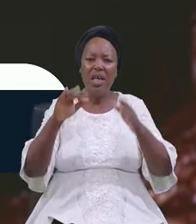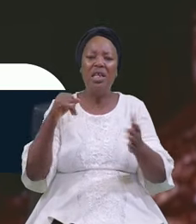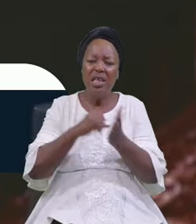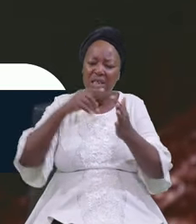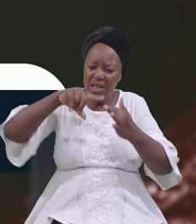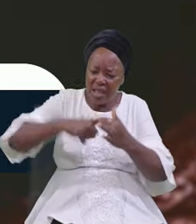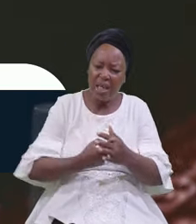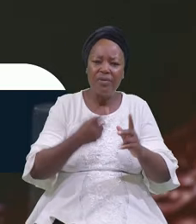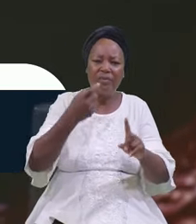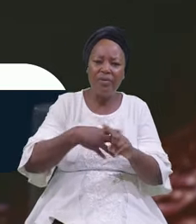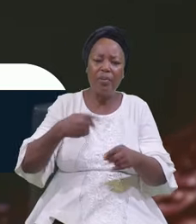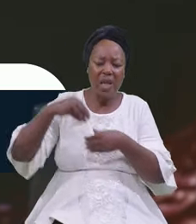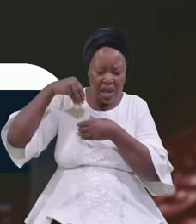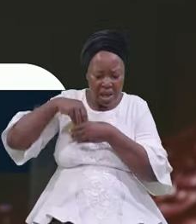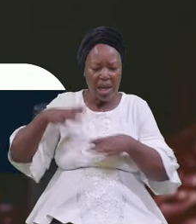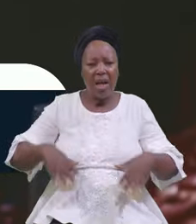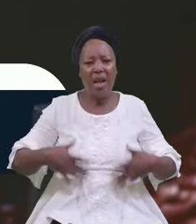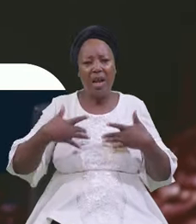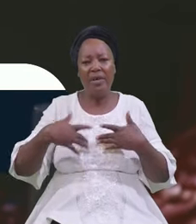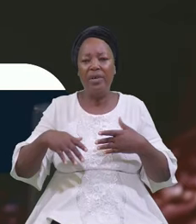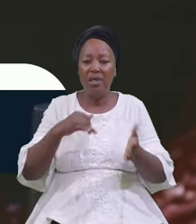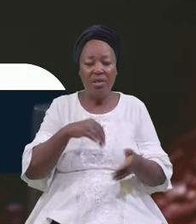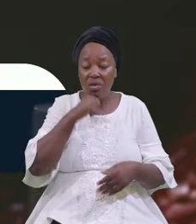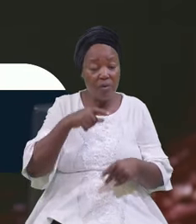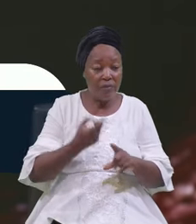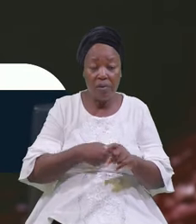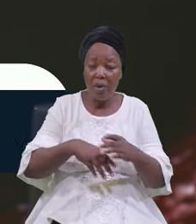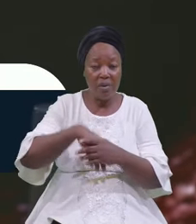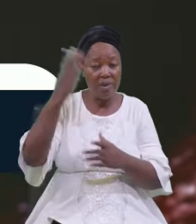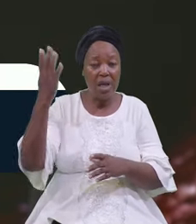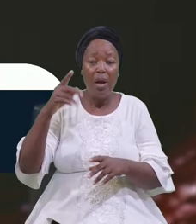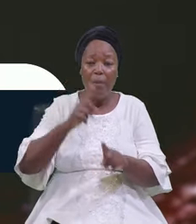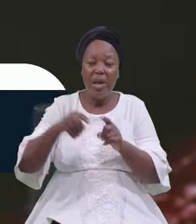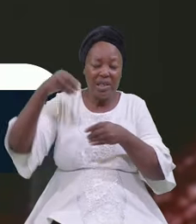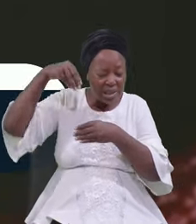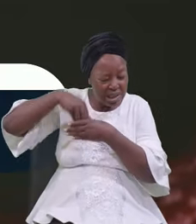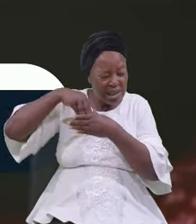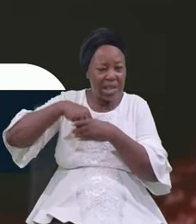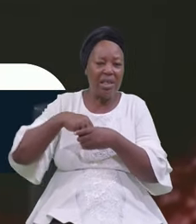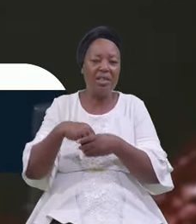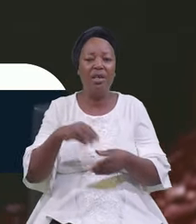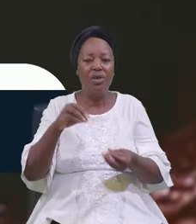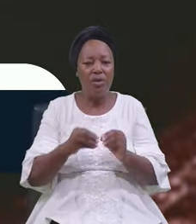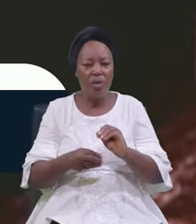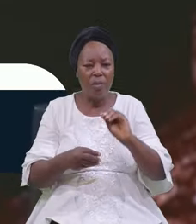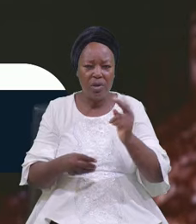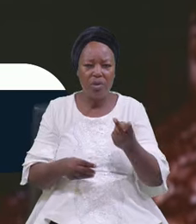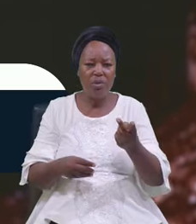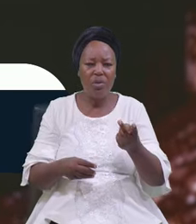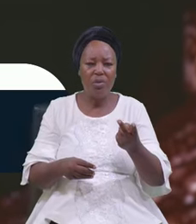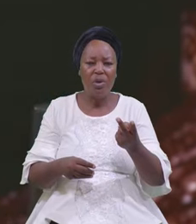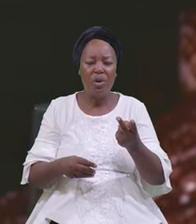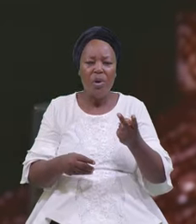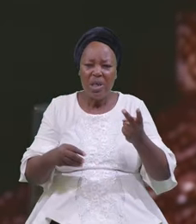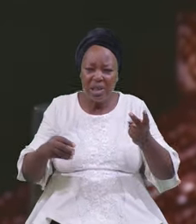the inner life. It doesn't start from the outside, it starts from the inside. Number two,